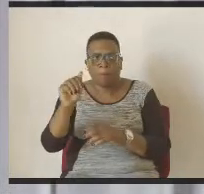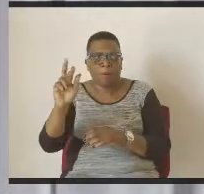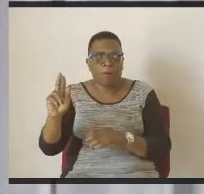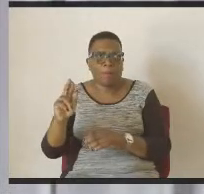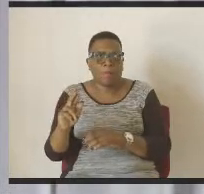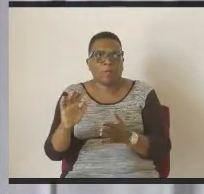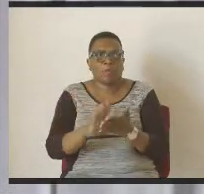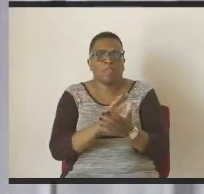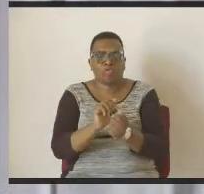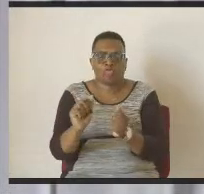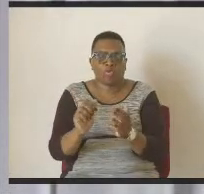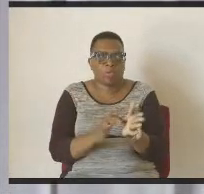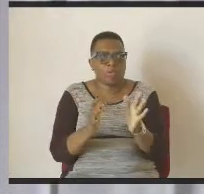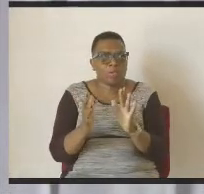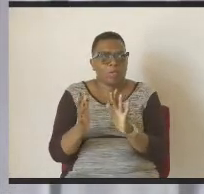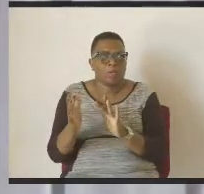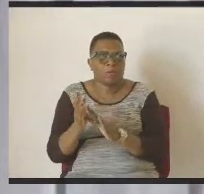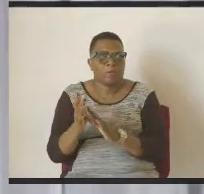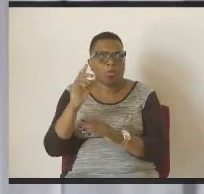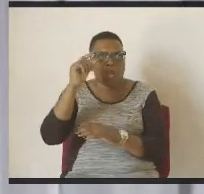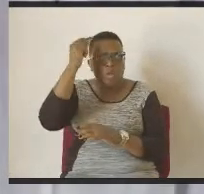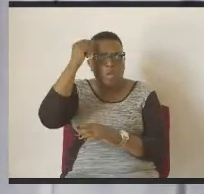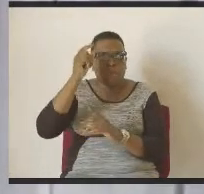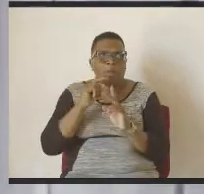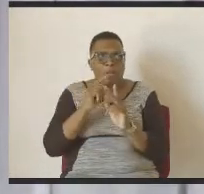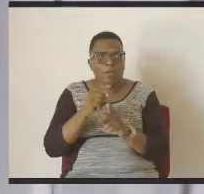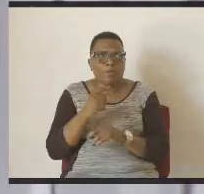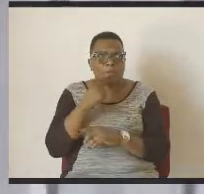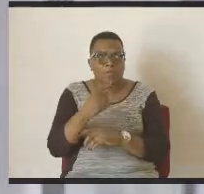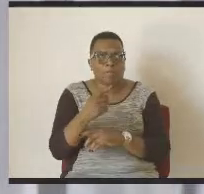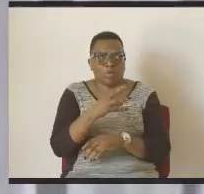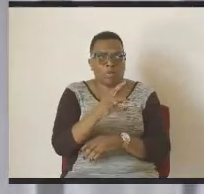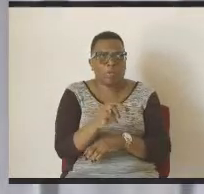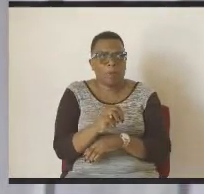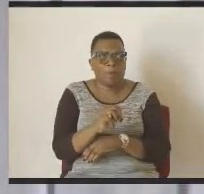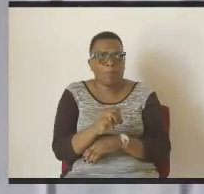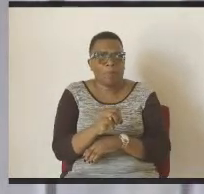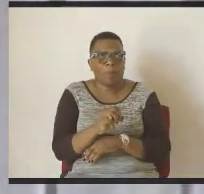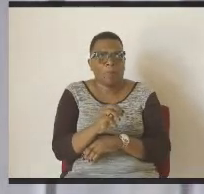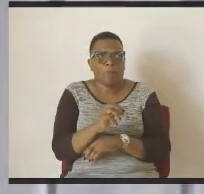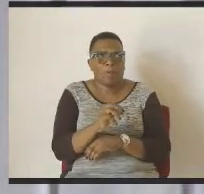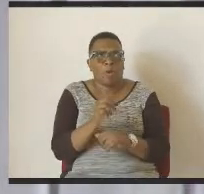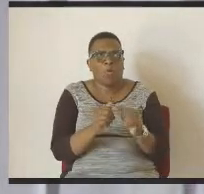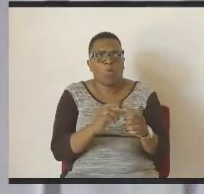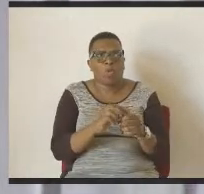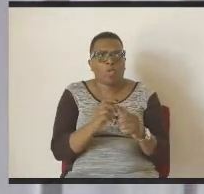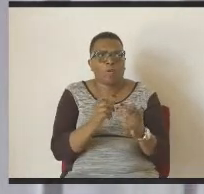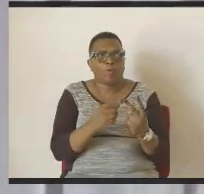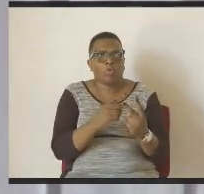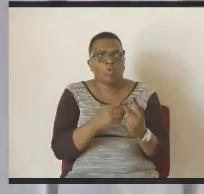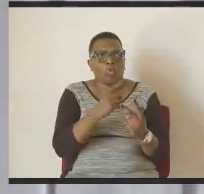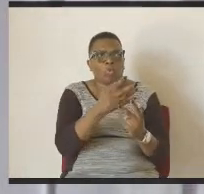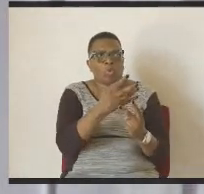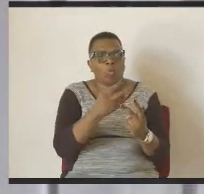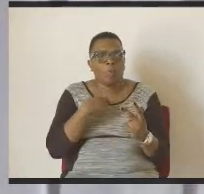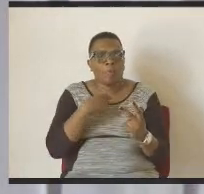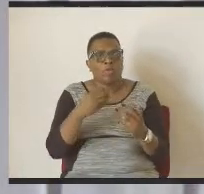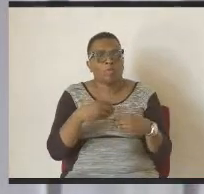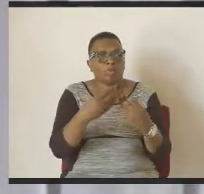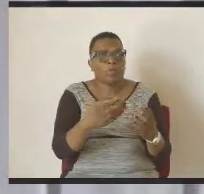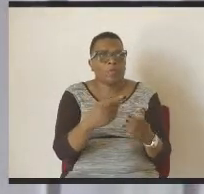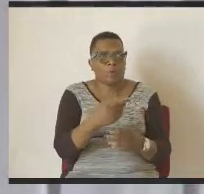destroy Jesus. The governor answered and said to them, which of the two do you want me to release to